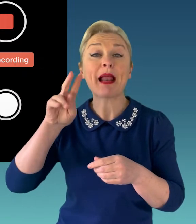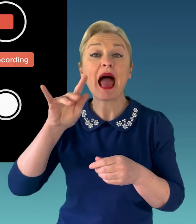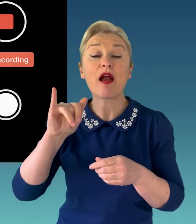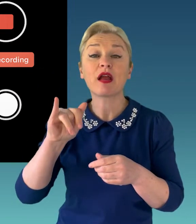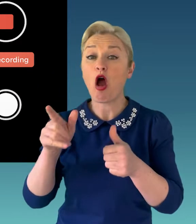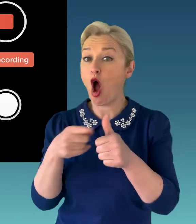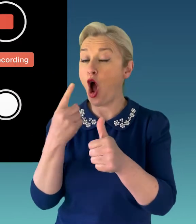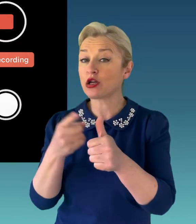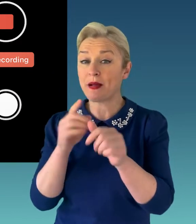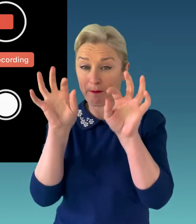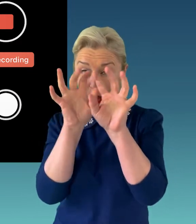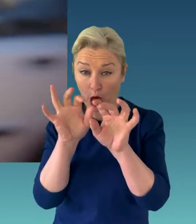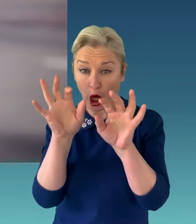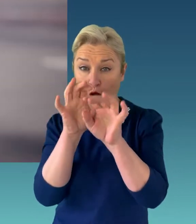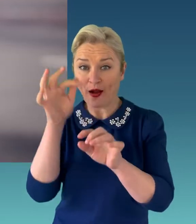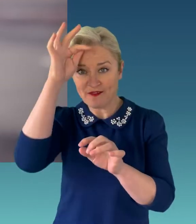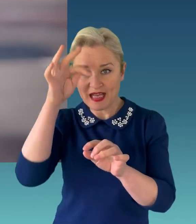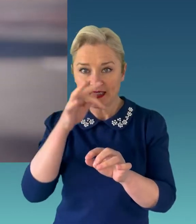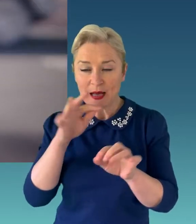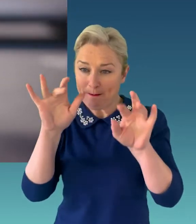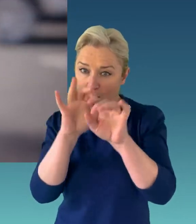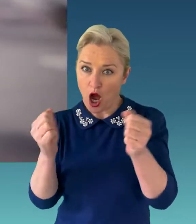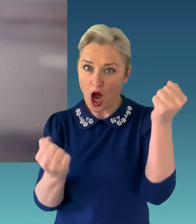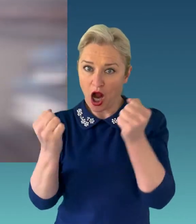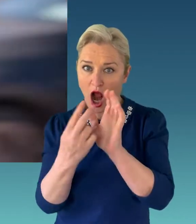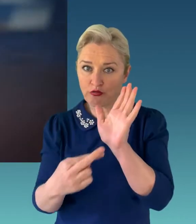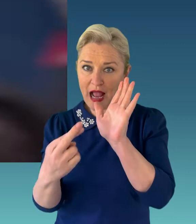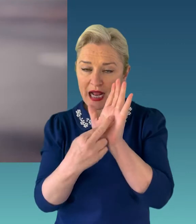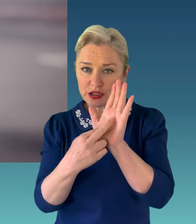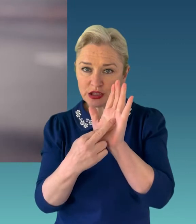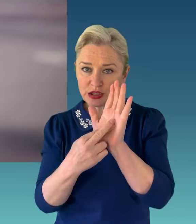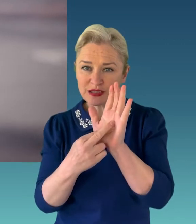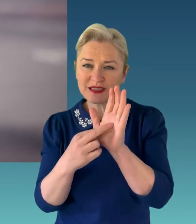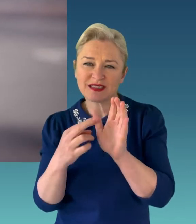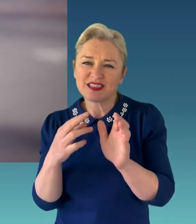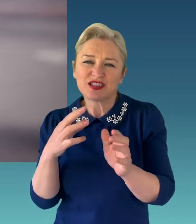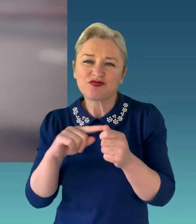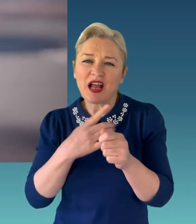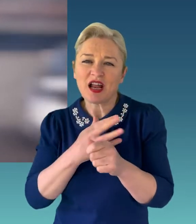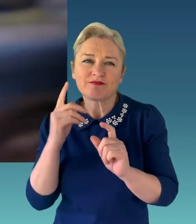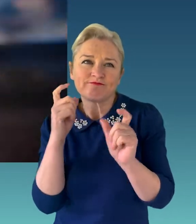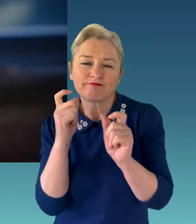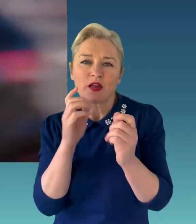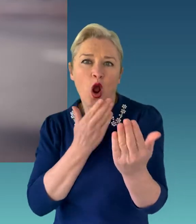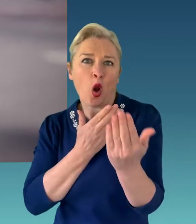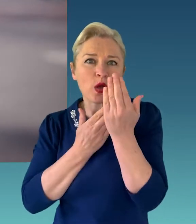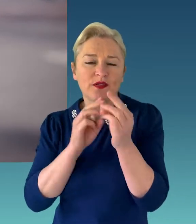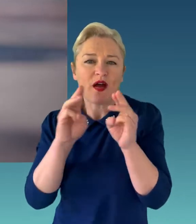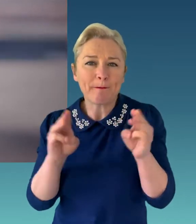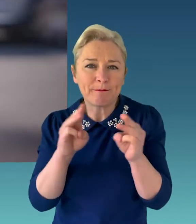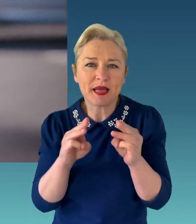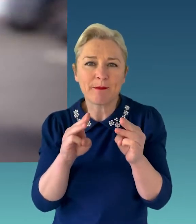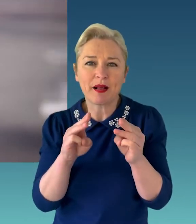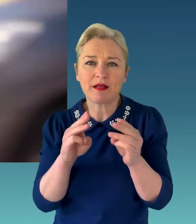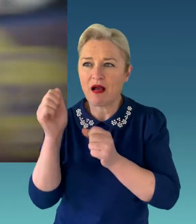handy. But do try to avoid taking pictures of accidents, close-ups of people, or the inside of cars. You can do this by